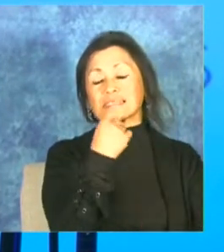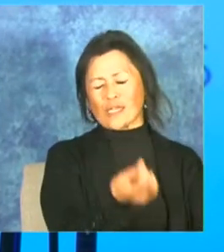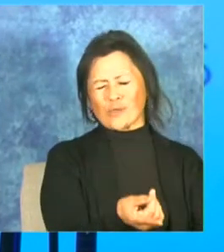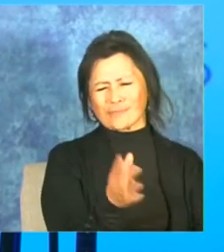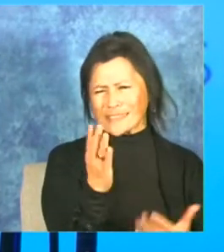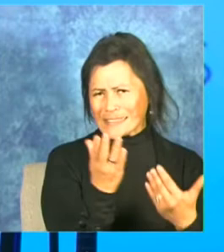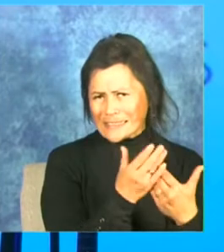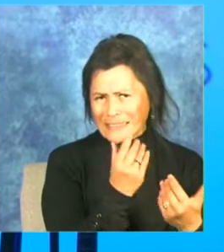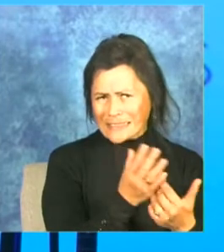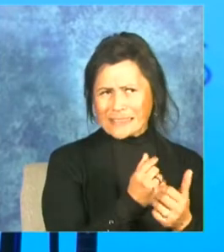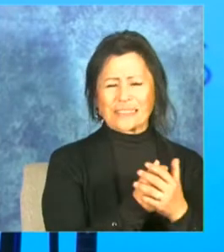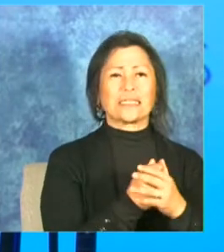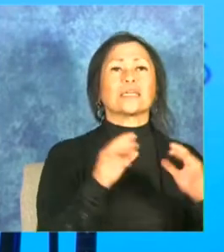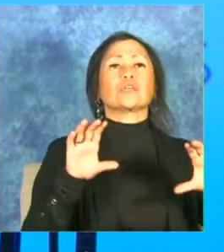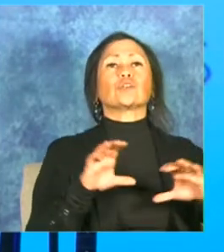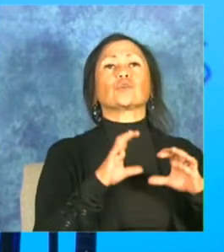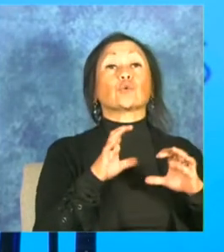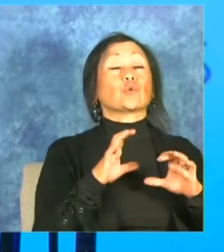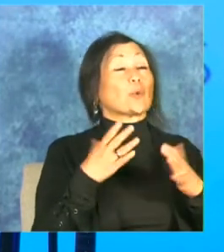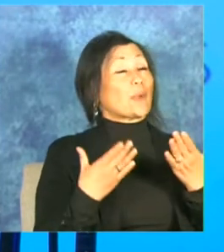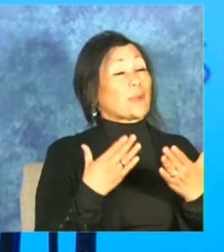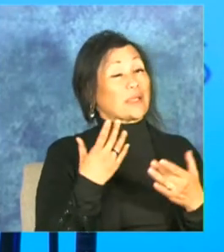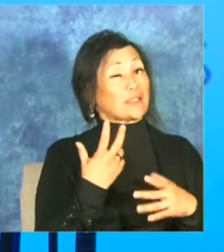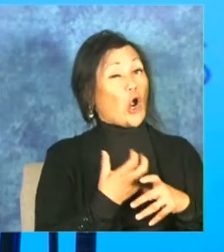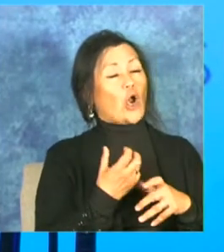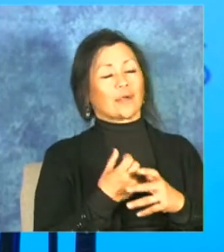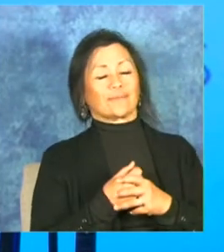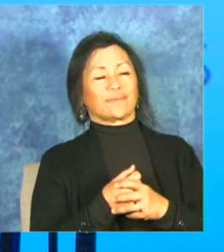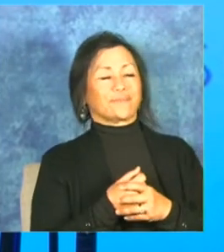to say. Doing it can be another matter.